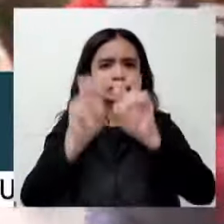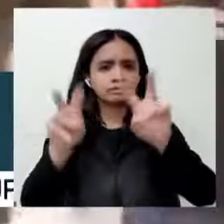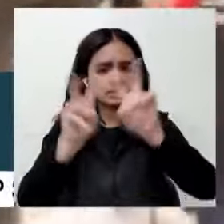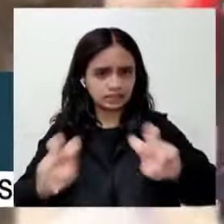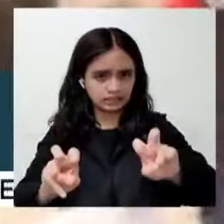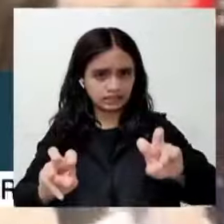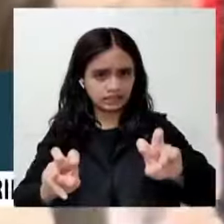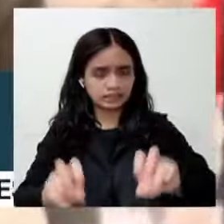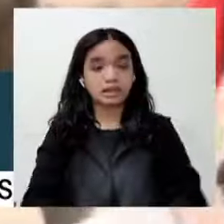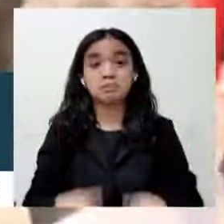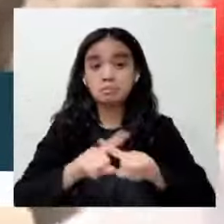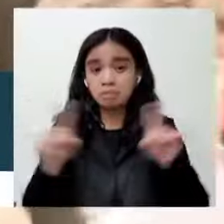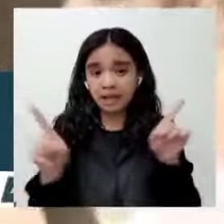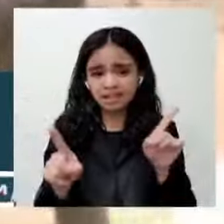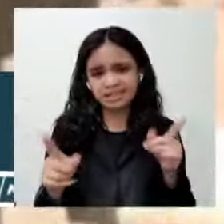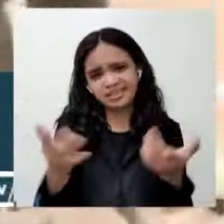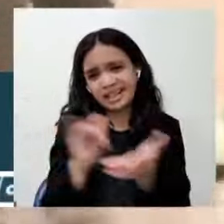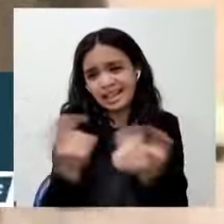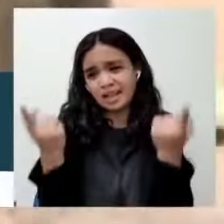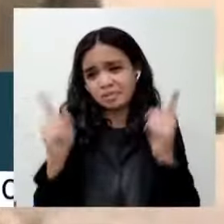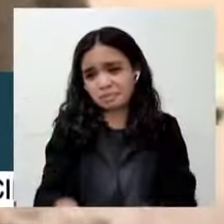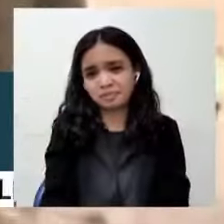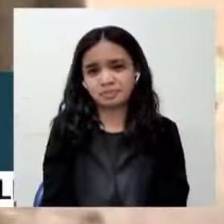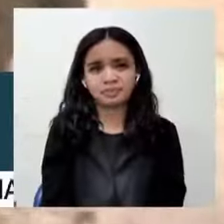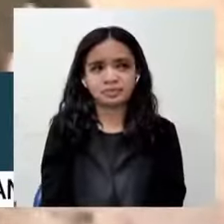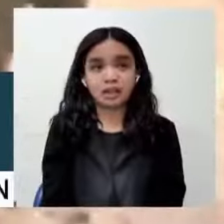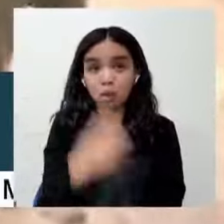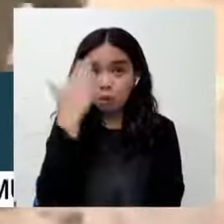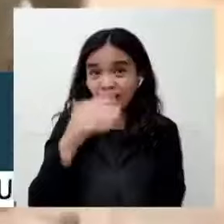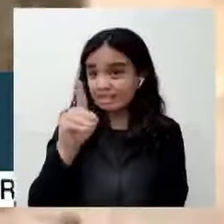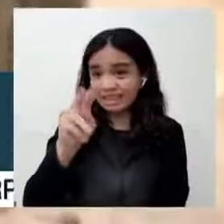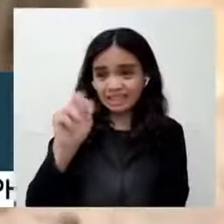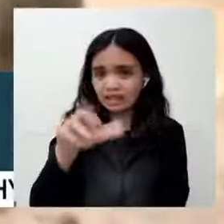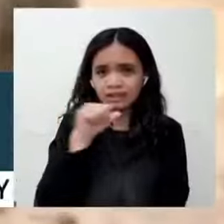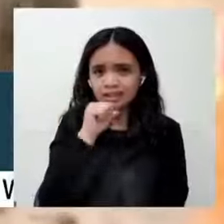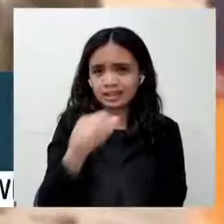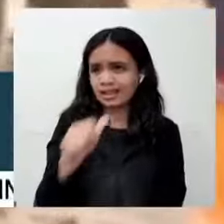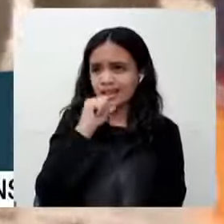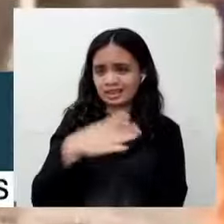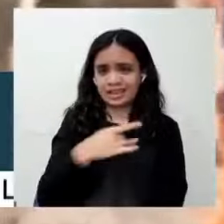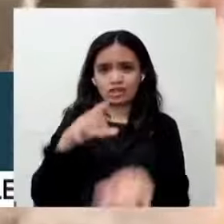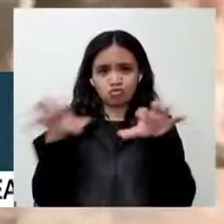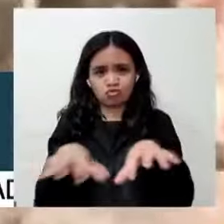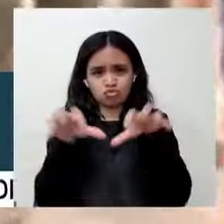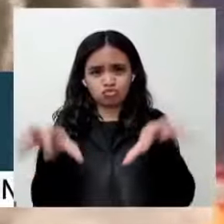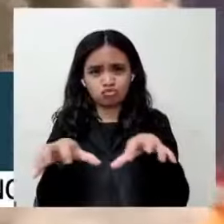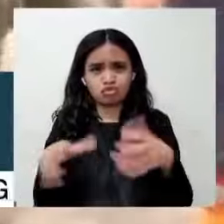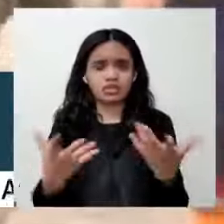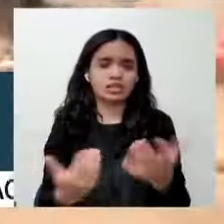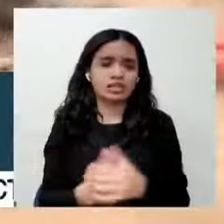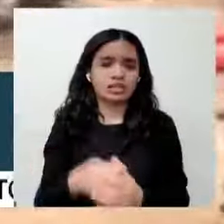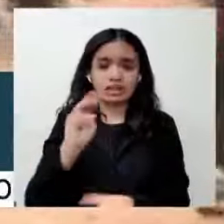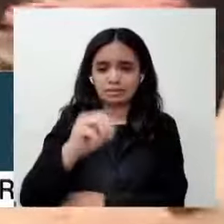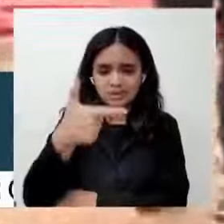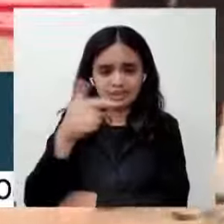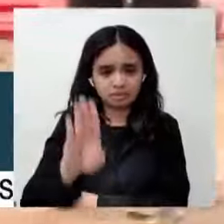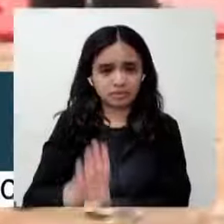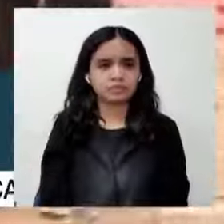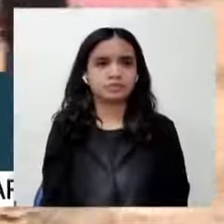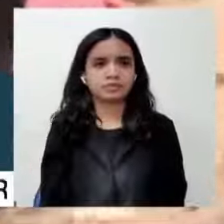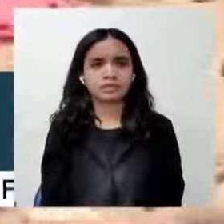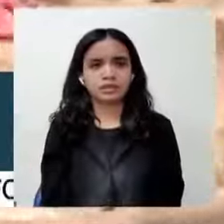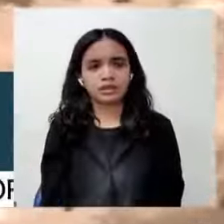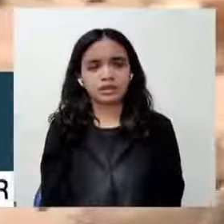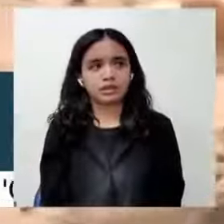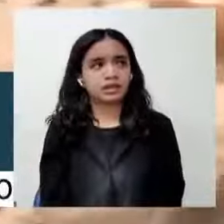Pero ganun na nangyayari because DNR doesn't want to move, doesn't want to lift a finger, or MGB, Ms. Carmina. All right.